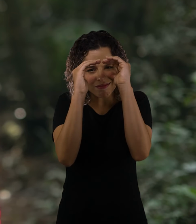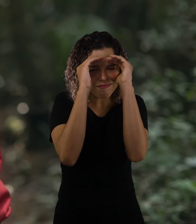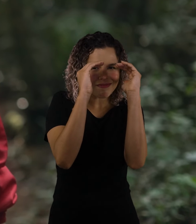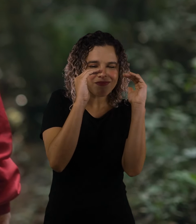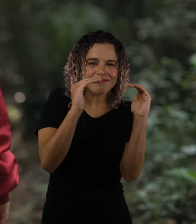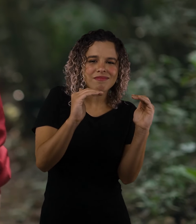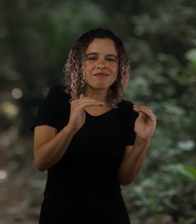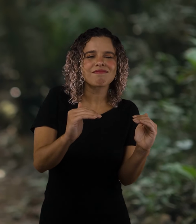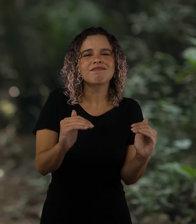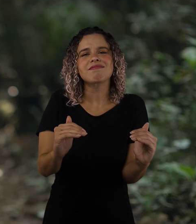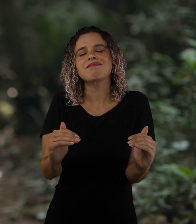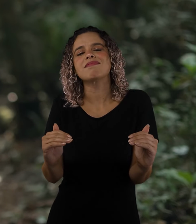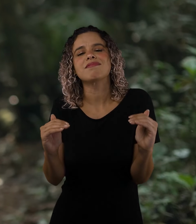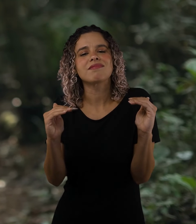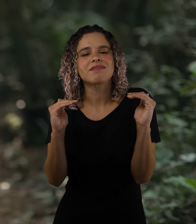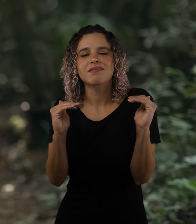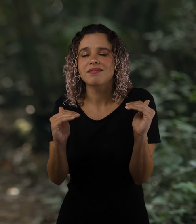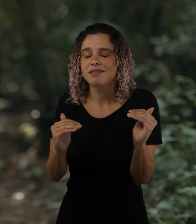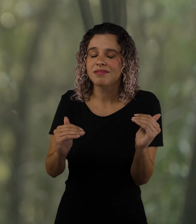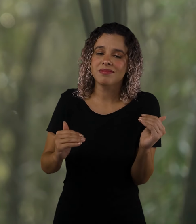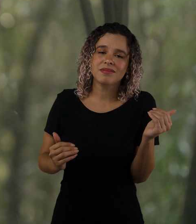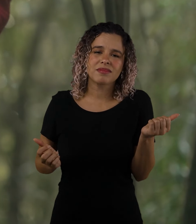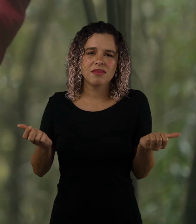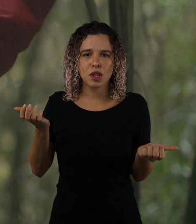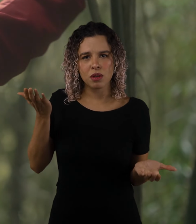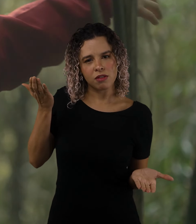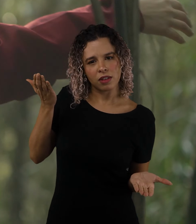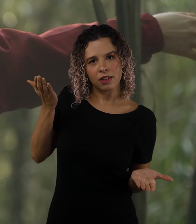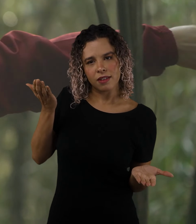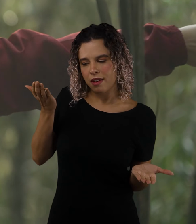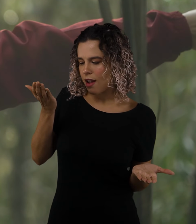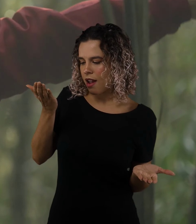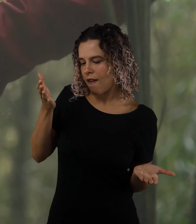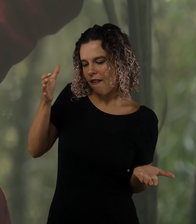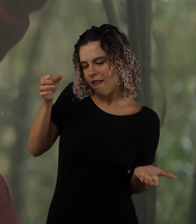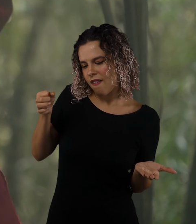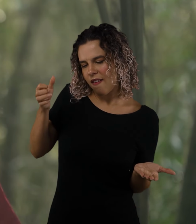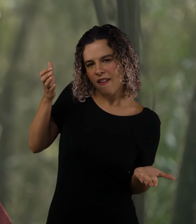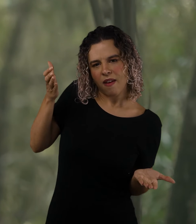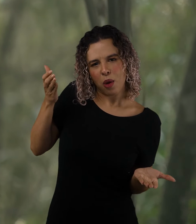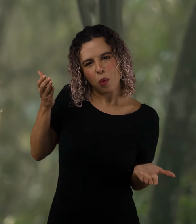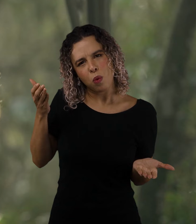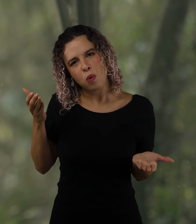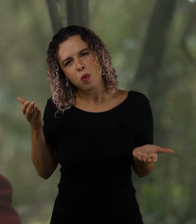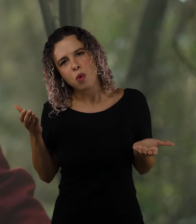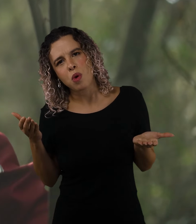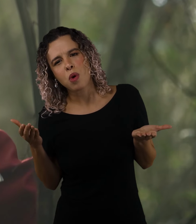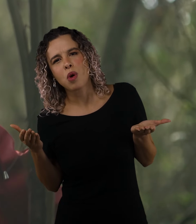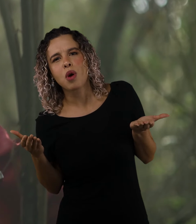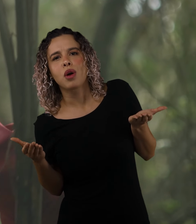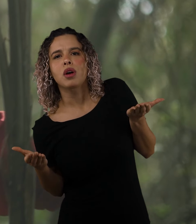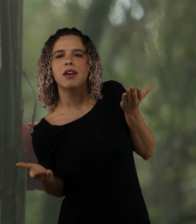I bite. I'll tip this chaos to